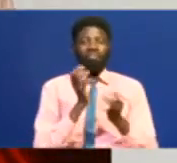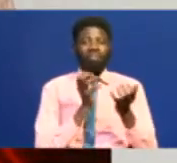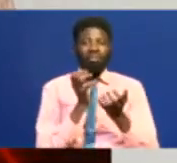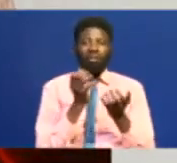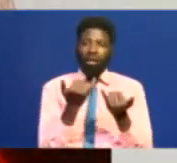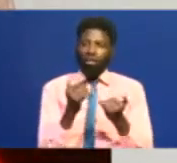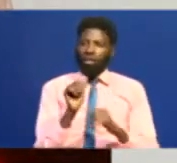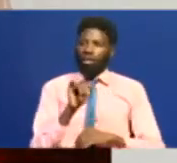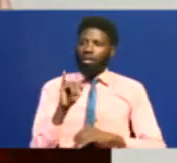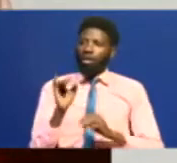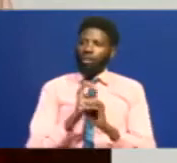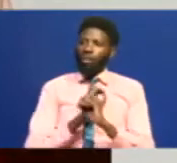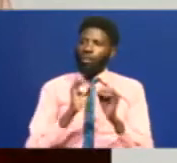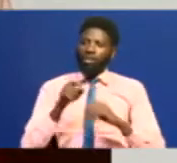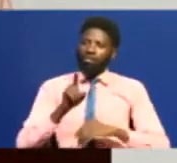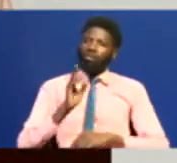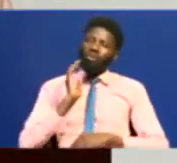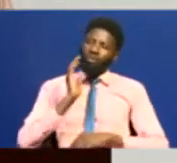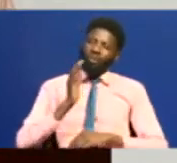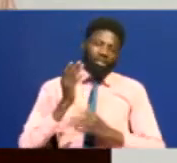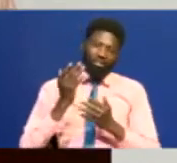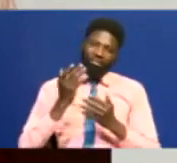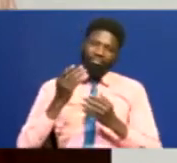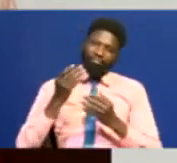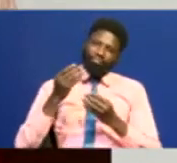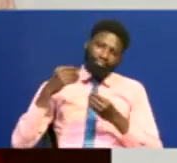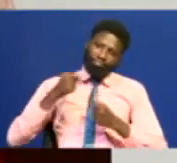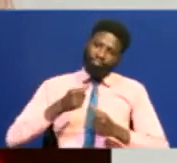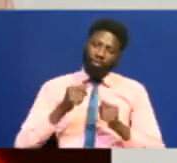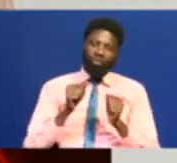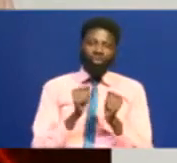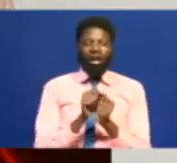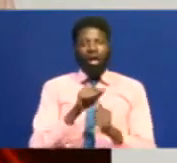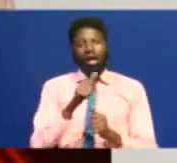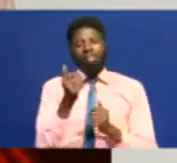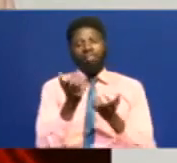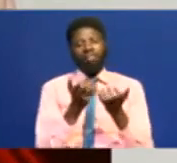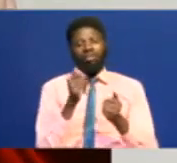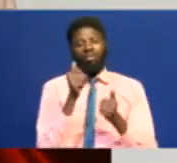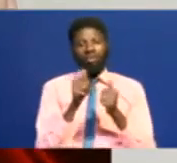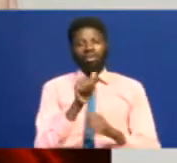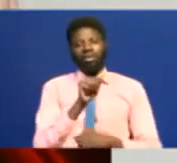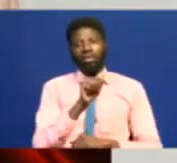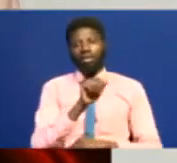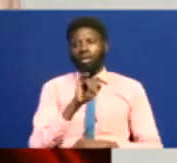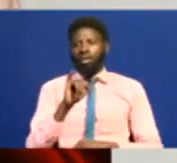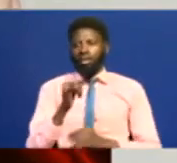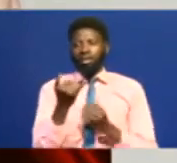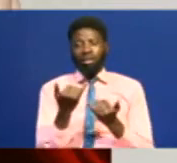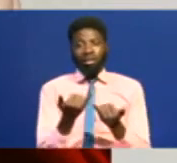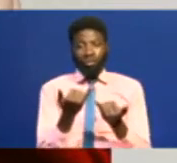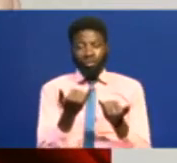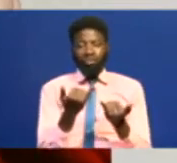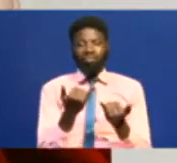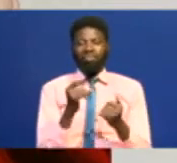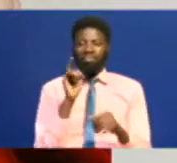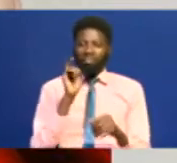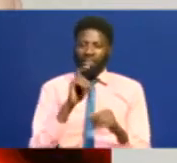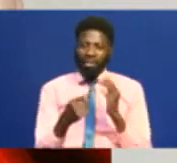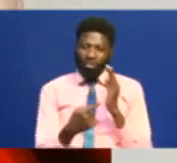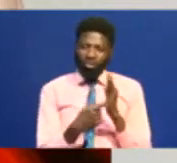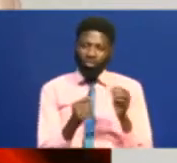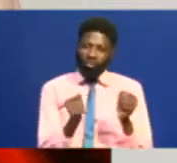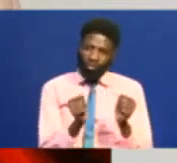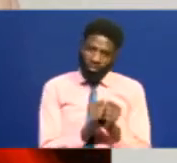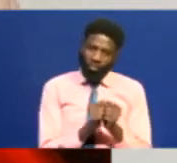at this age, you're going to be crushed by a business that is powered by AI. Mm-hmm. So it is very important that technology startups stay abreast with technology. You have to, you know,